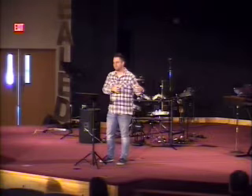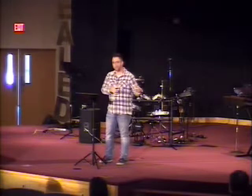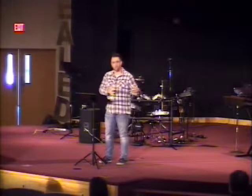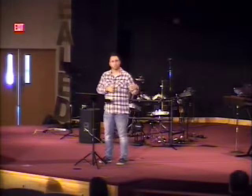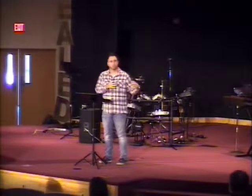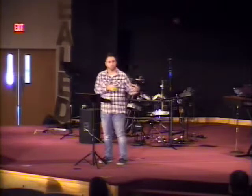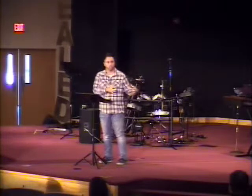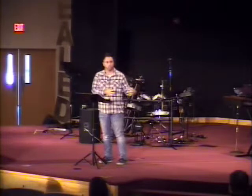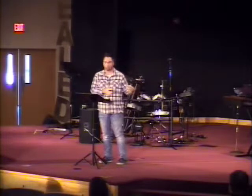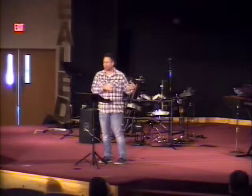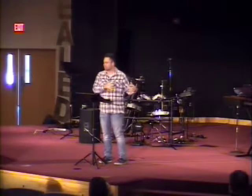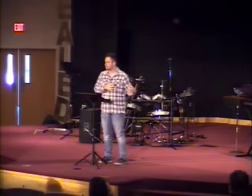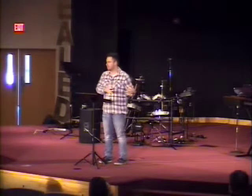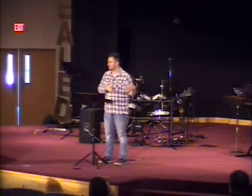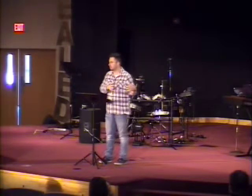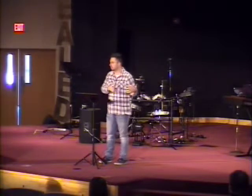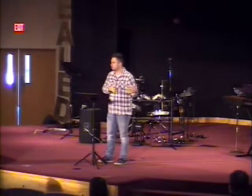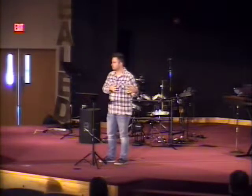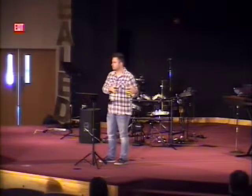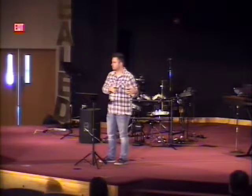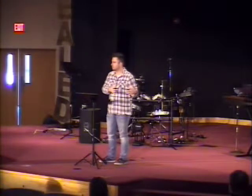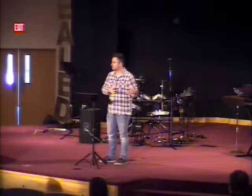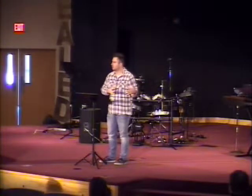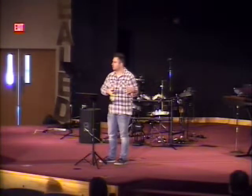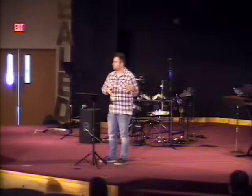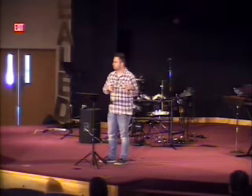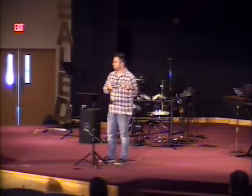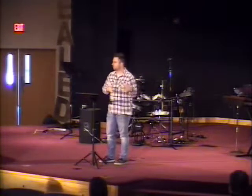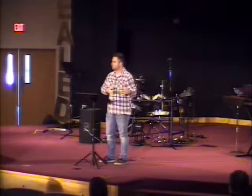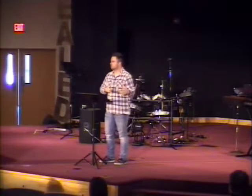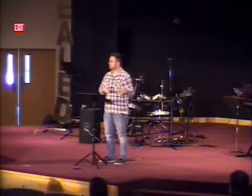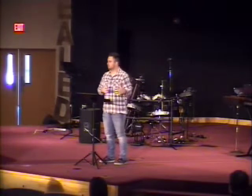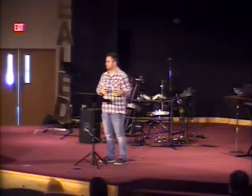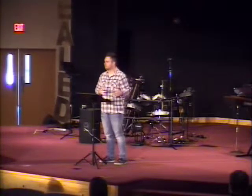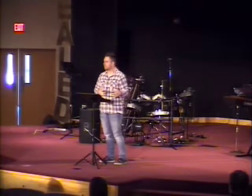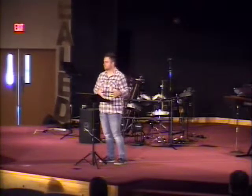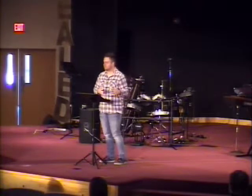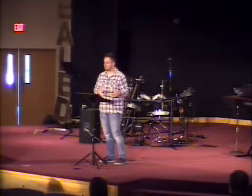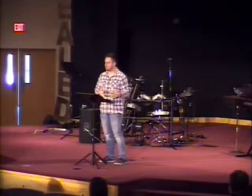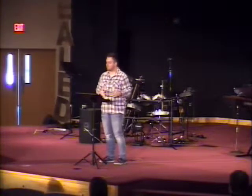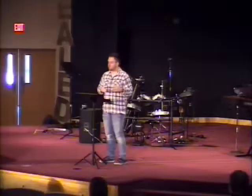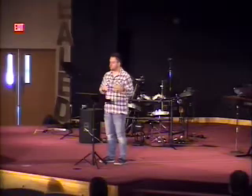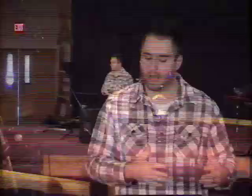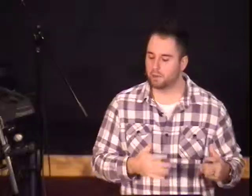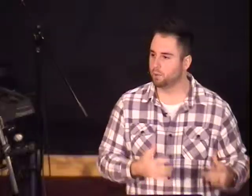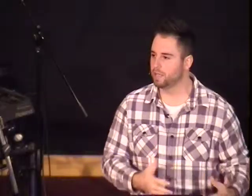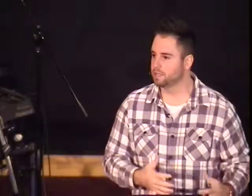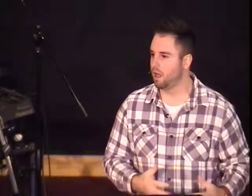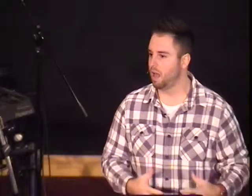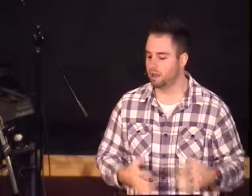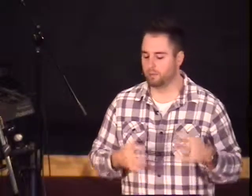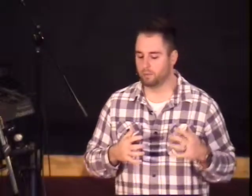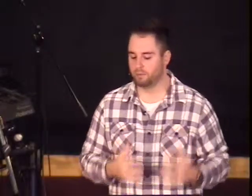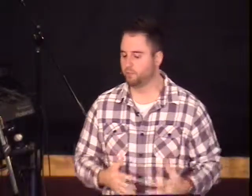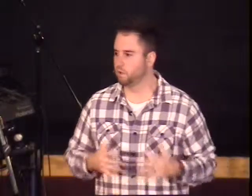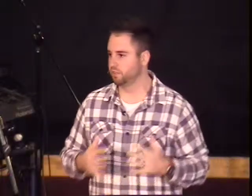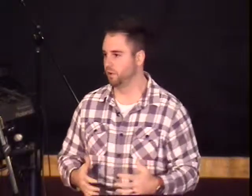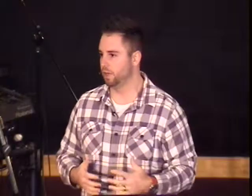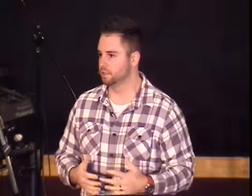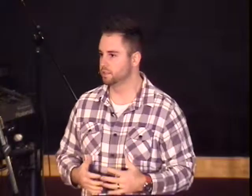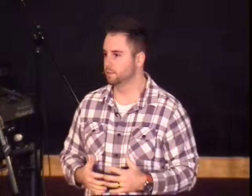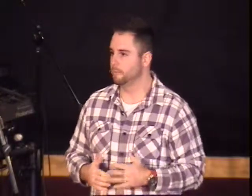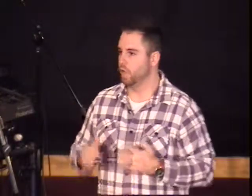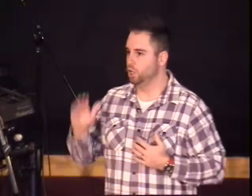our faith or judged or criticized for what we believe? Well, the first thing that Paul does is he says, you've got to press on from a